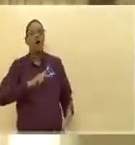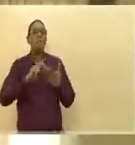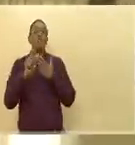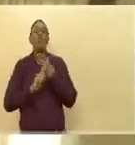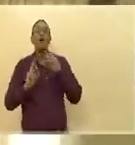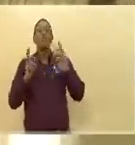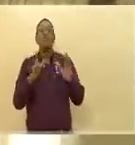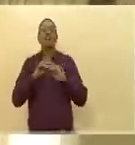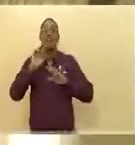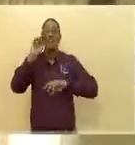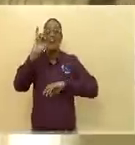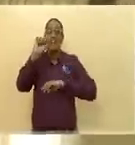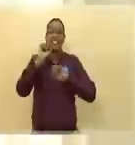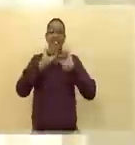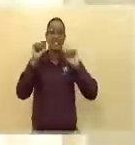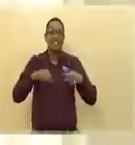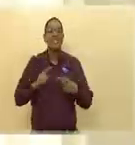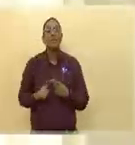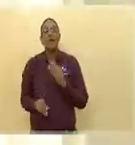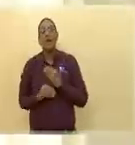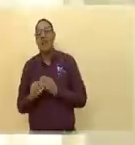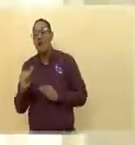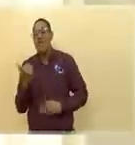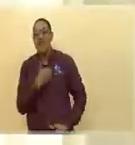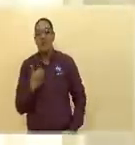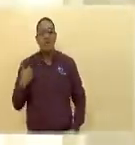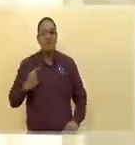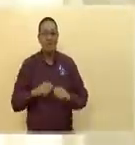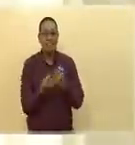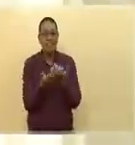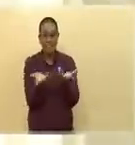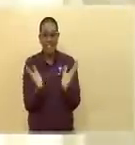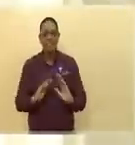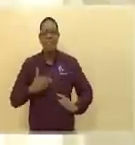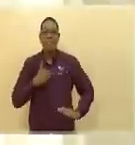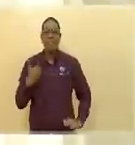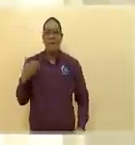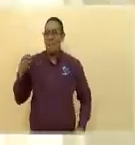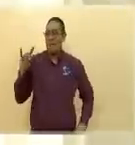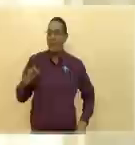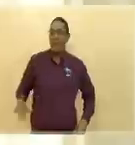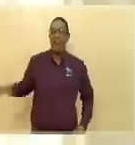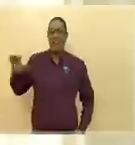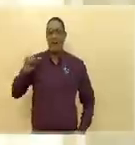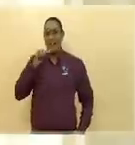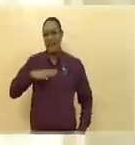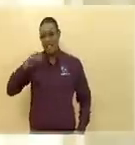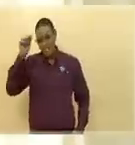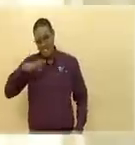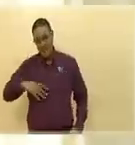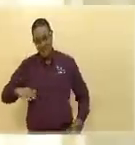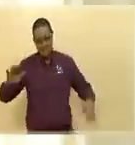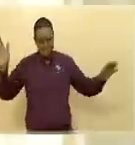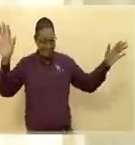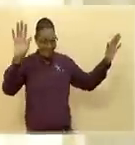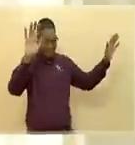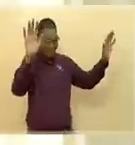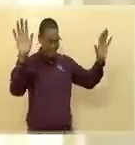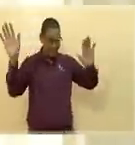the National Identification System, other members of the teams, members of the media, ladies and gentlemen. Good afternoon,